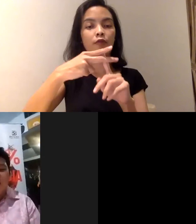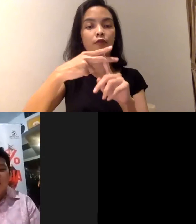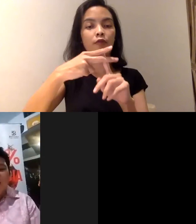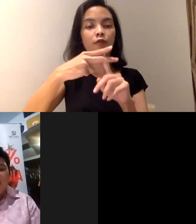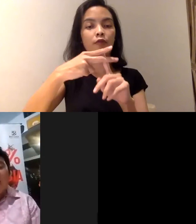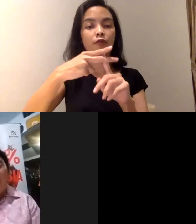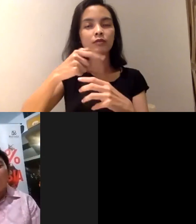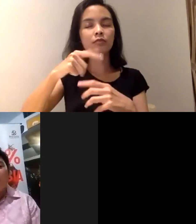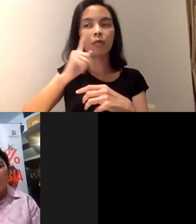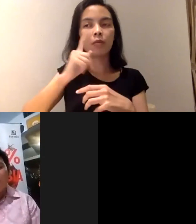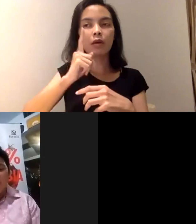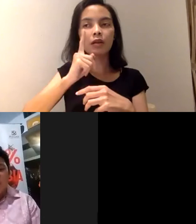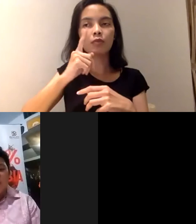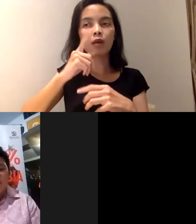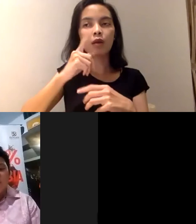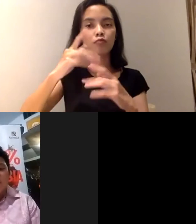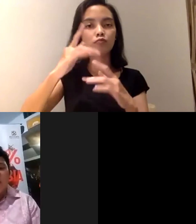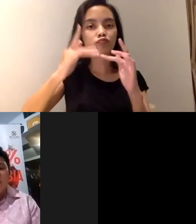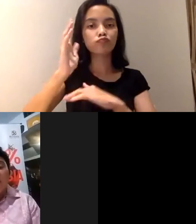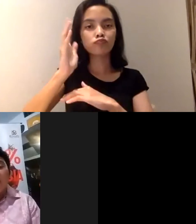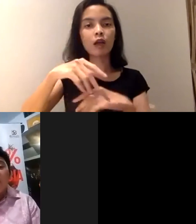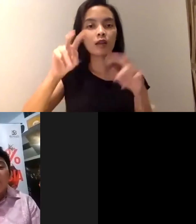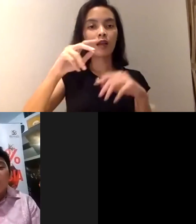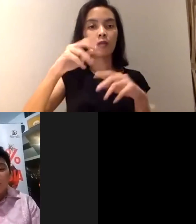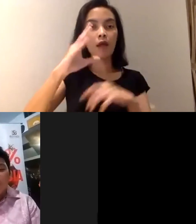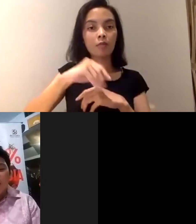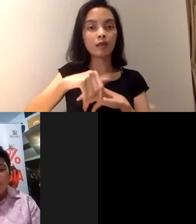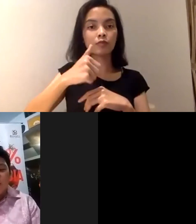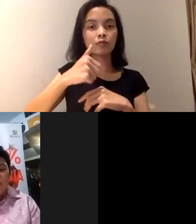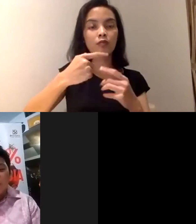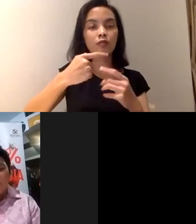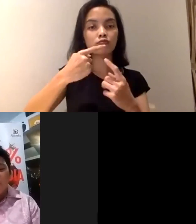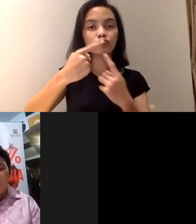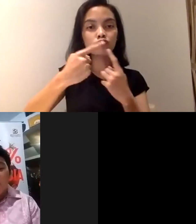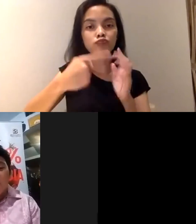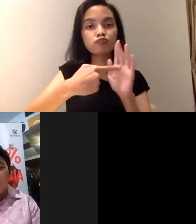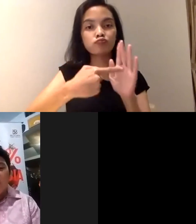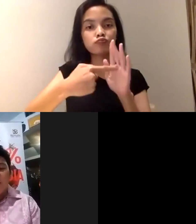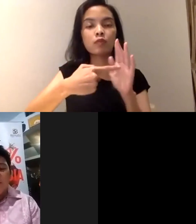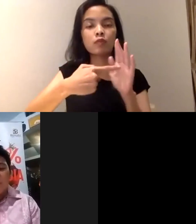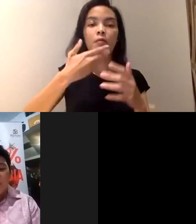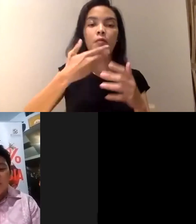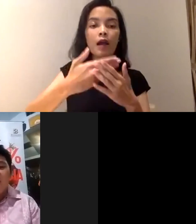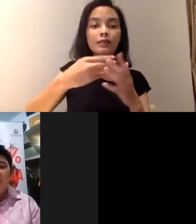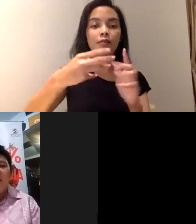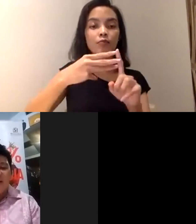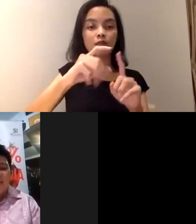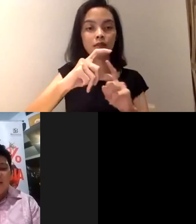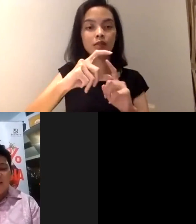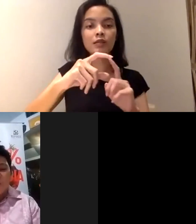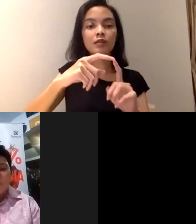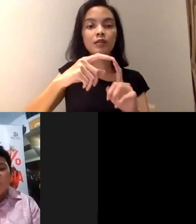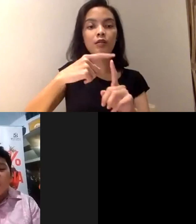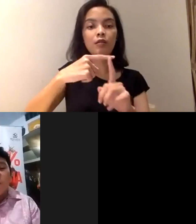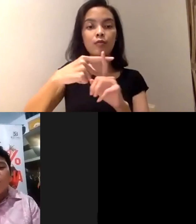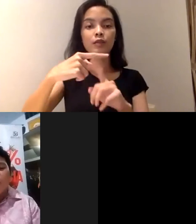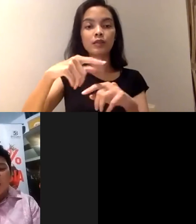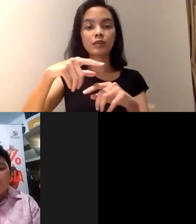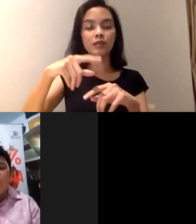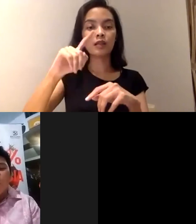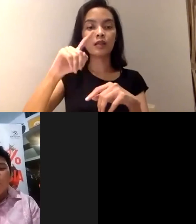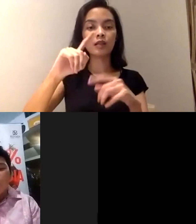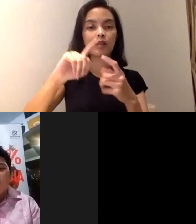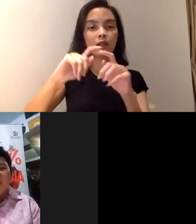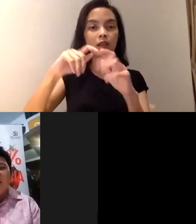webinar can add to the conversation. Thank you to British Council and BFI Flair for making the campaign. And thank you also to